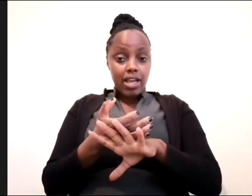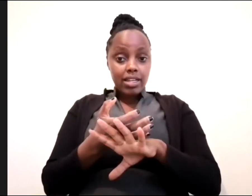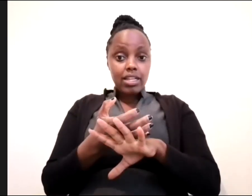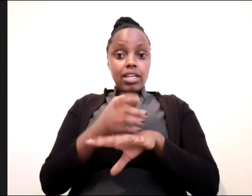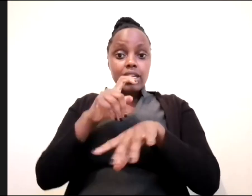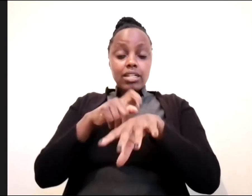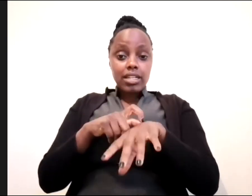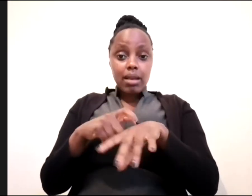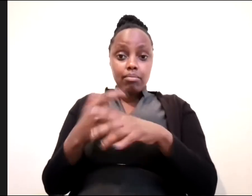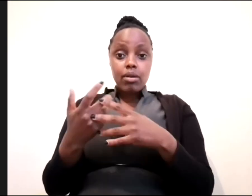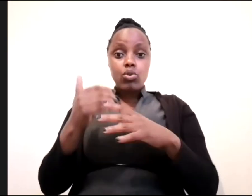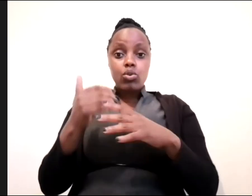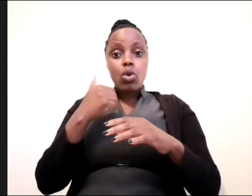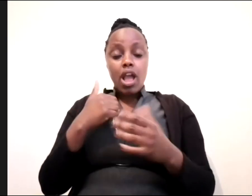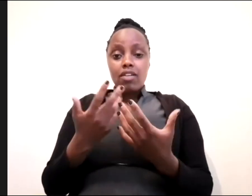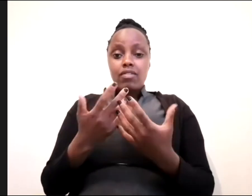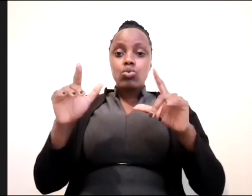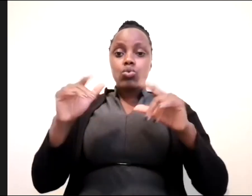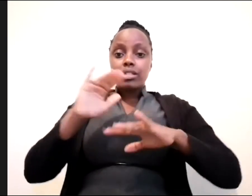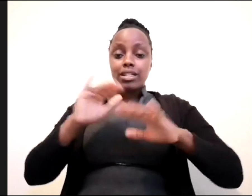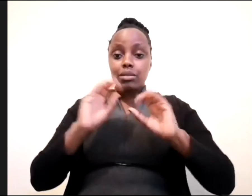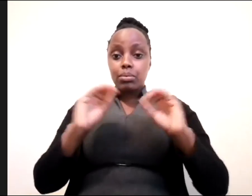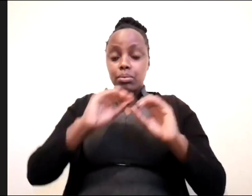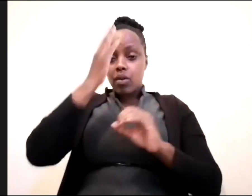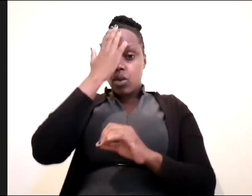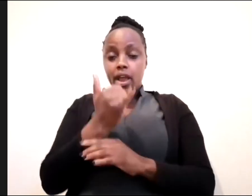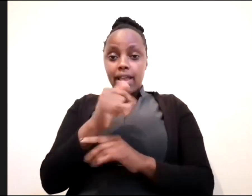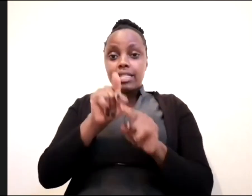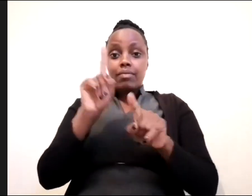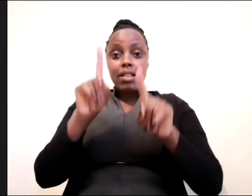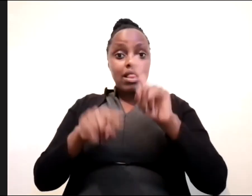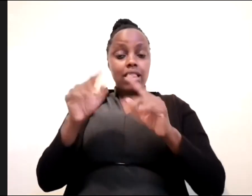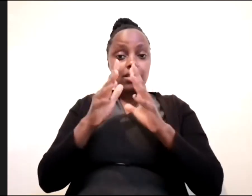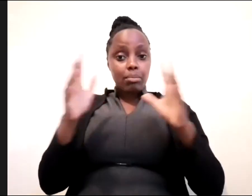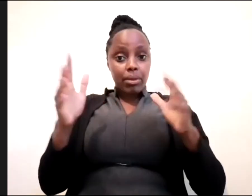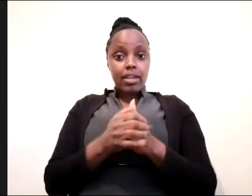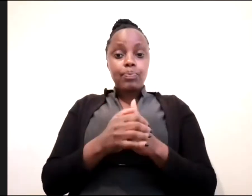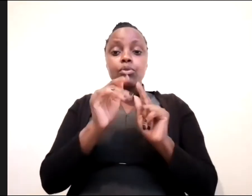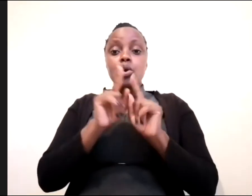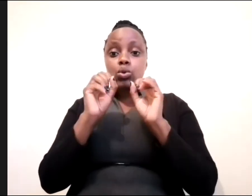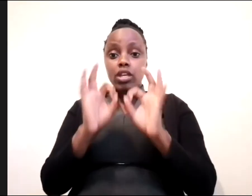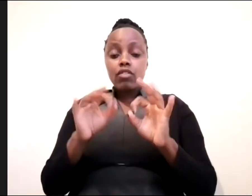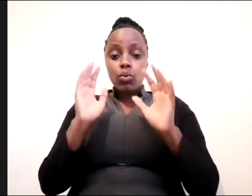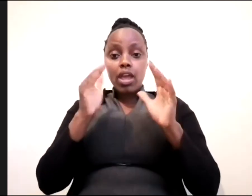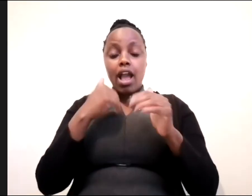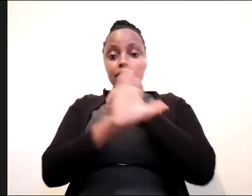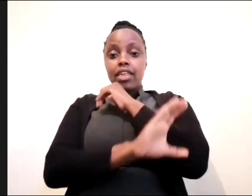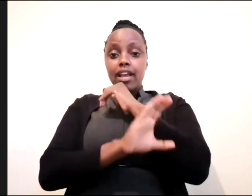to decertifications because the impact is bigger. And if we have a look on this,